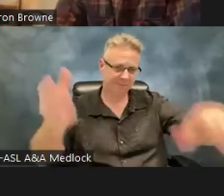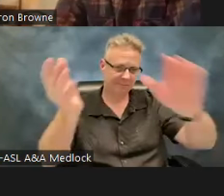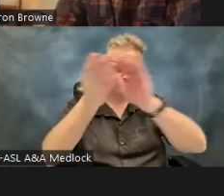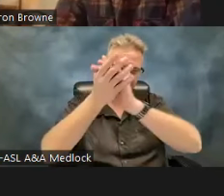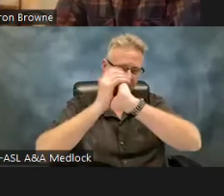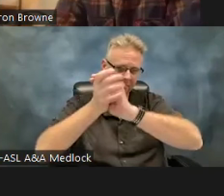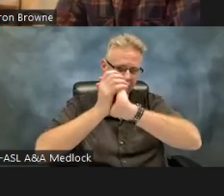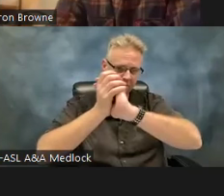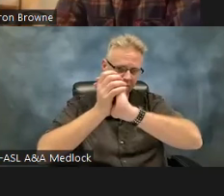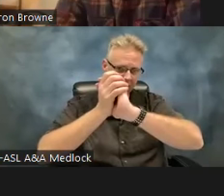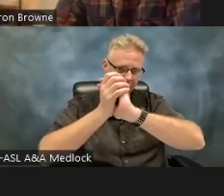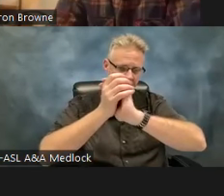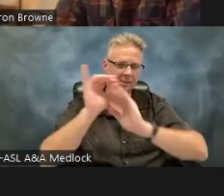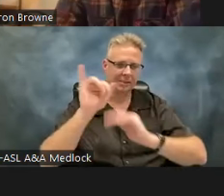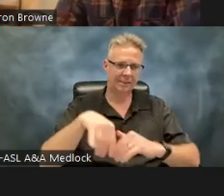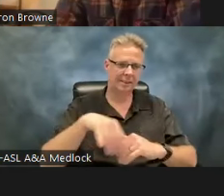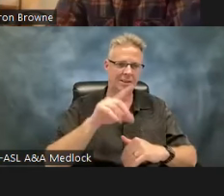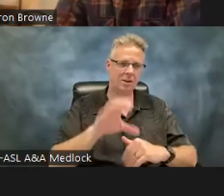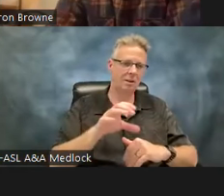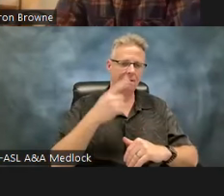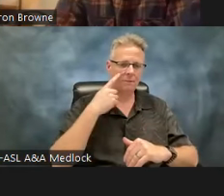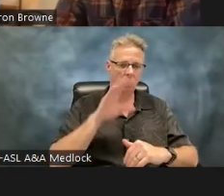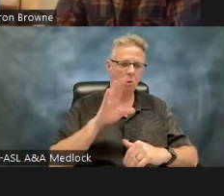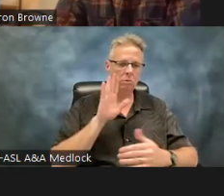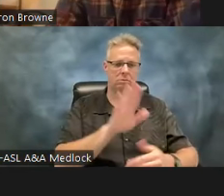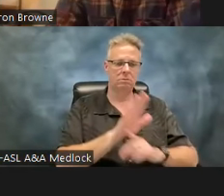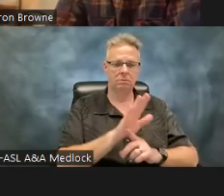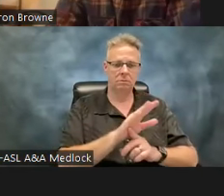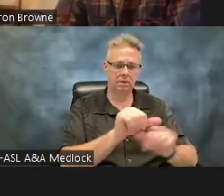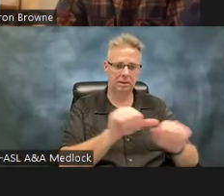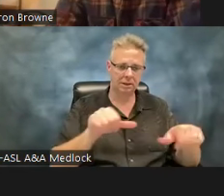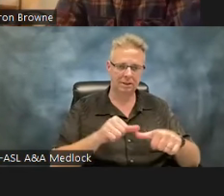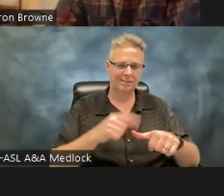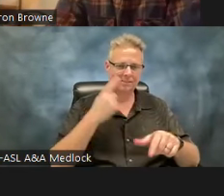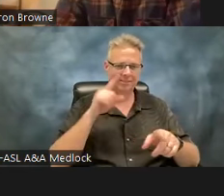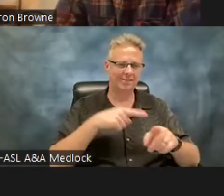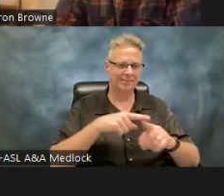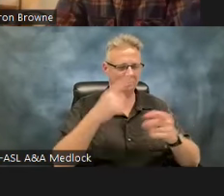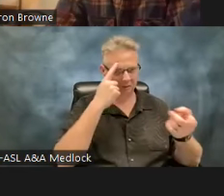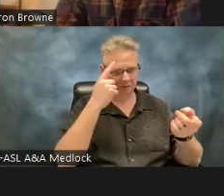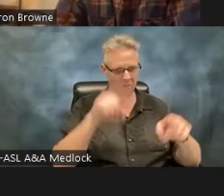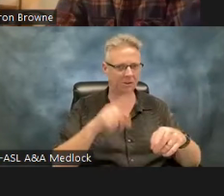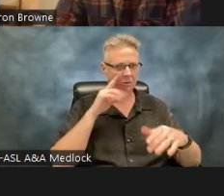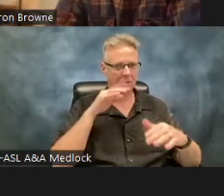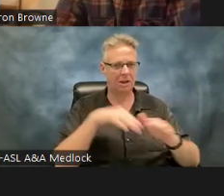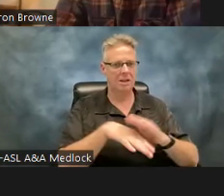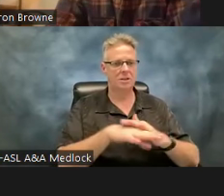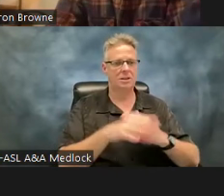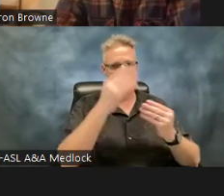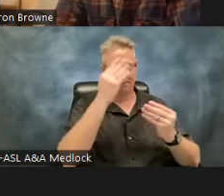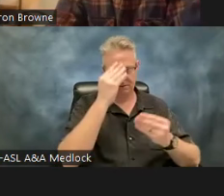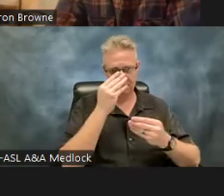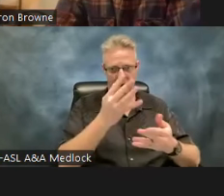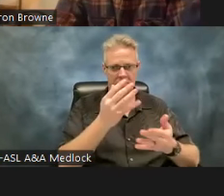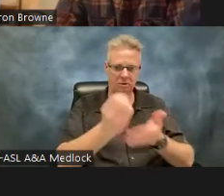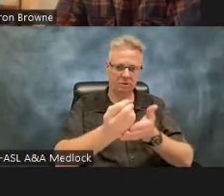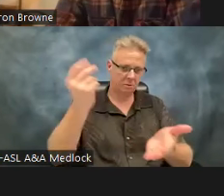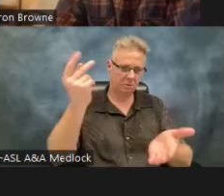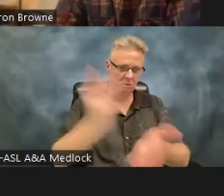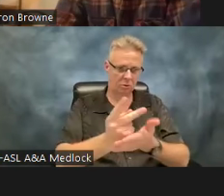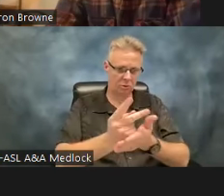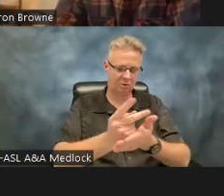Congratulations. The document of areas of agreement on access and information is approved.